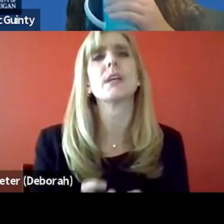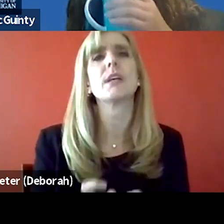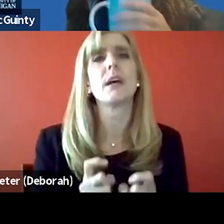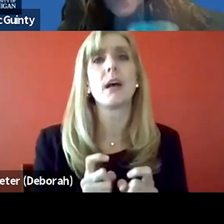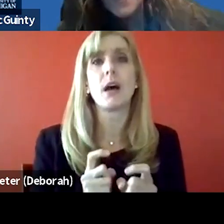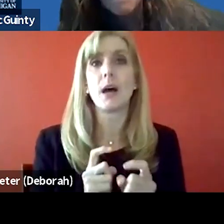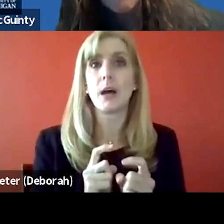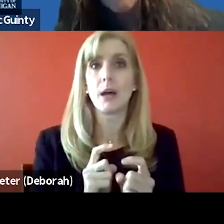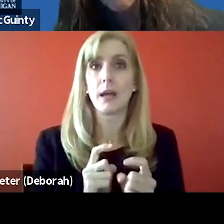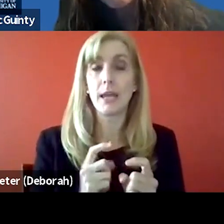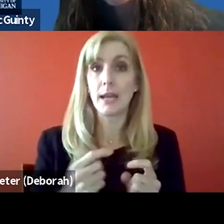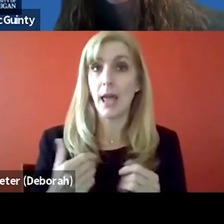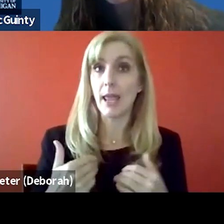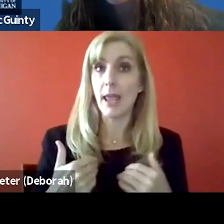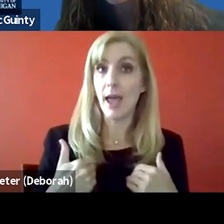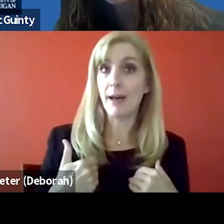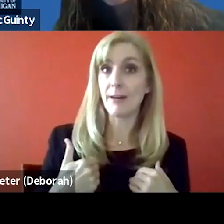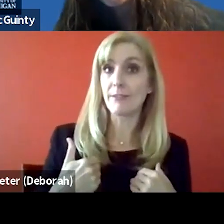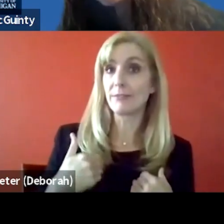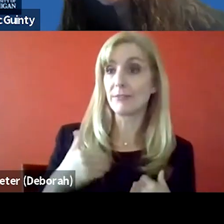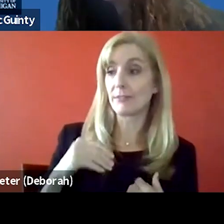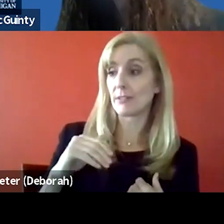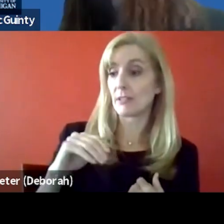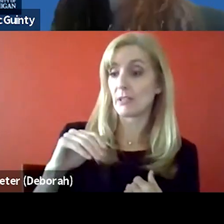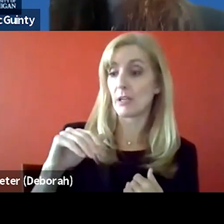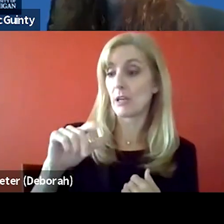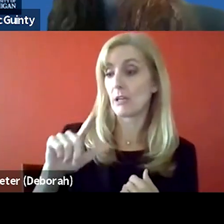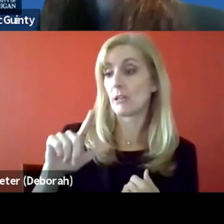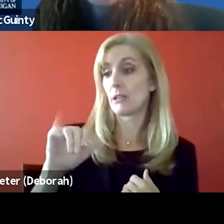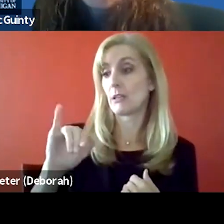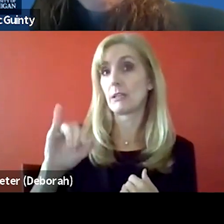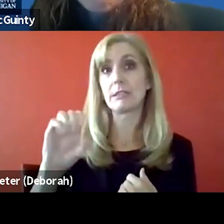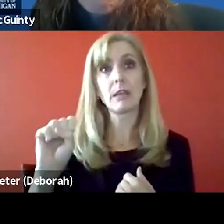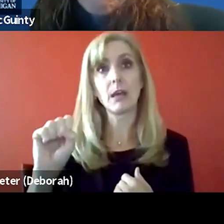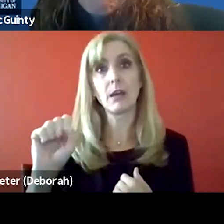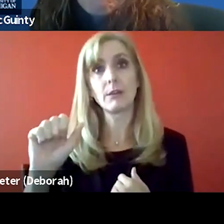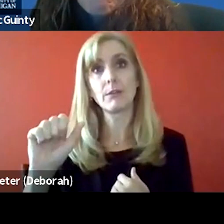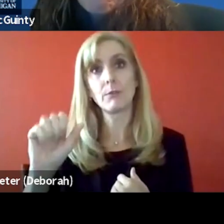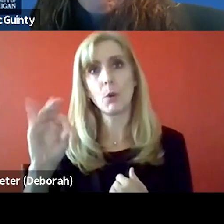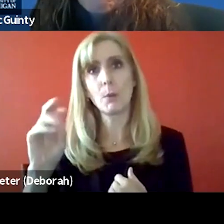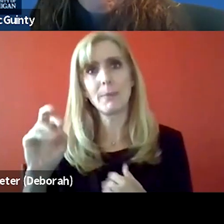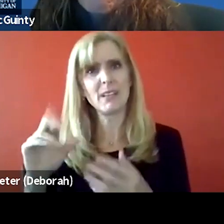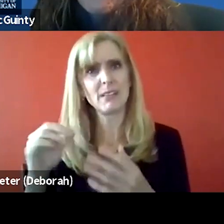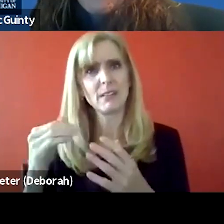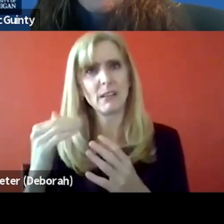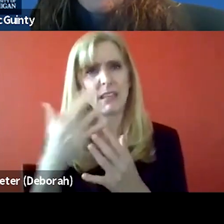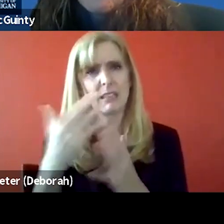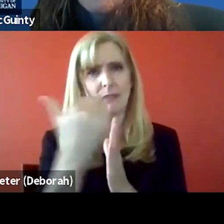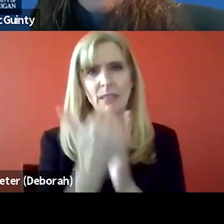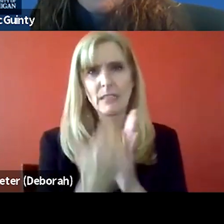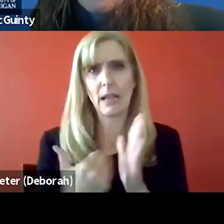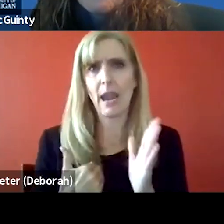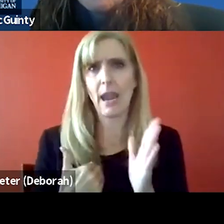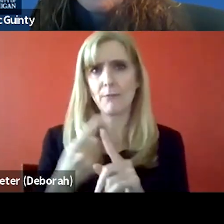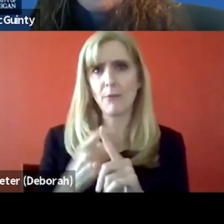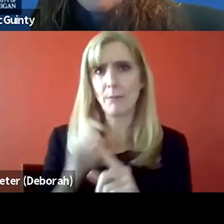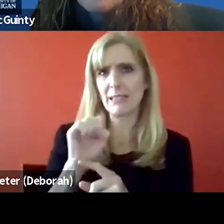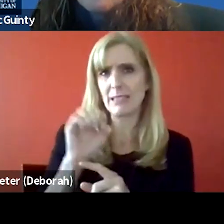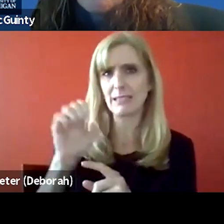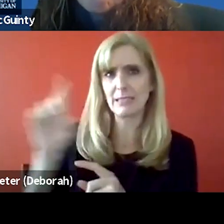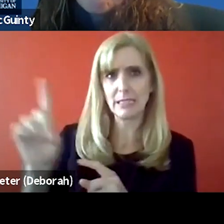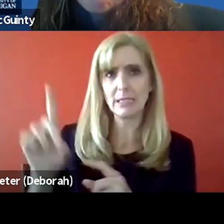visa form, and a visa form is basically a list of things that I am receiving from SSD. My list